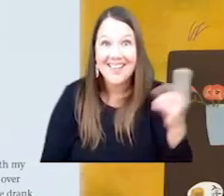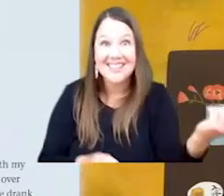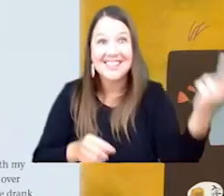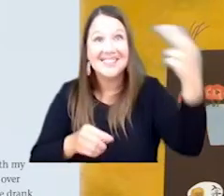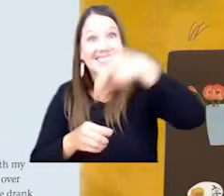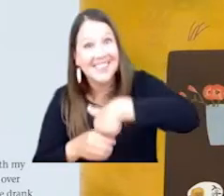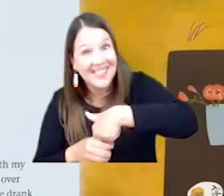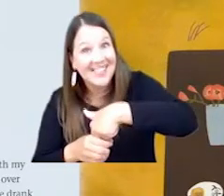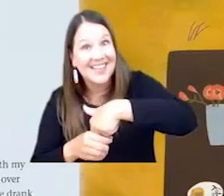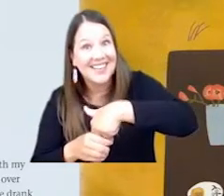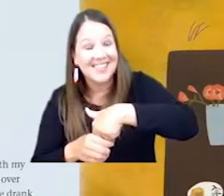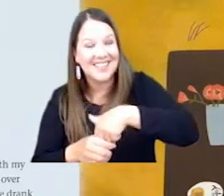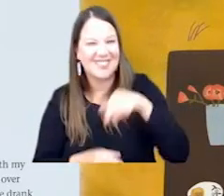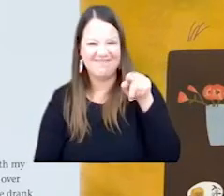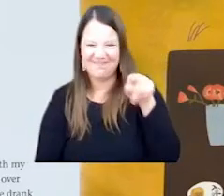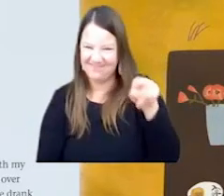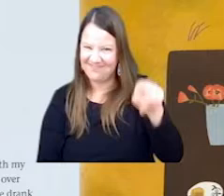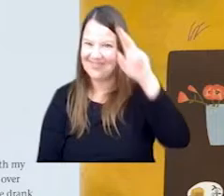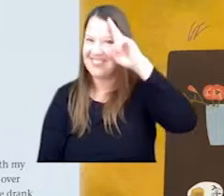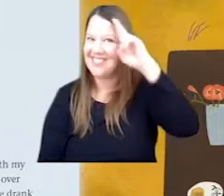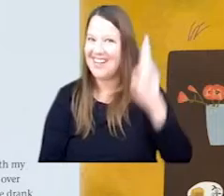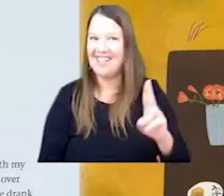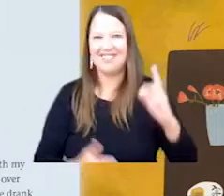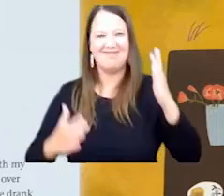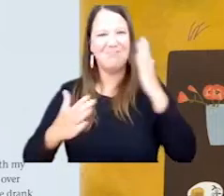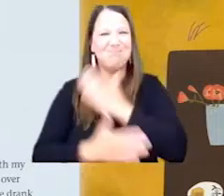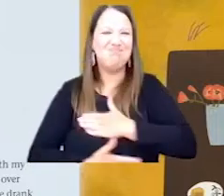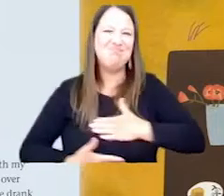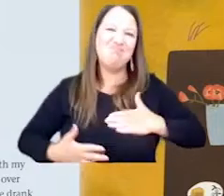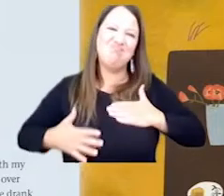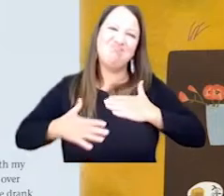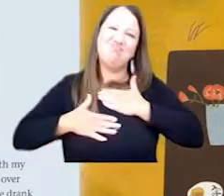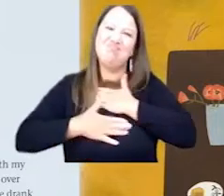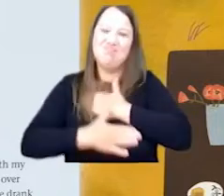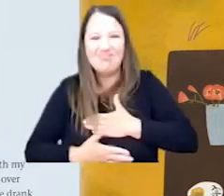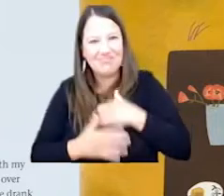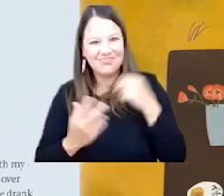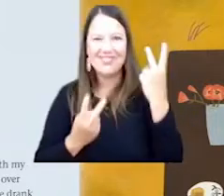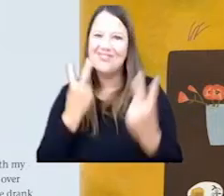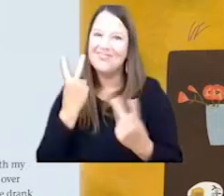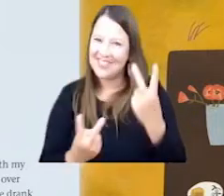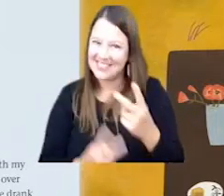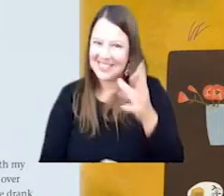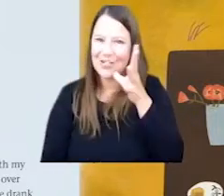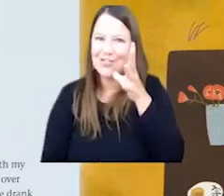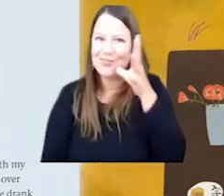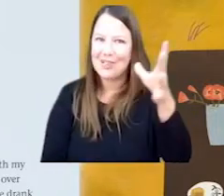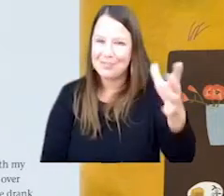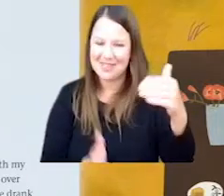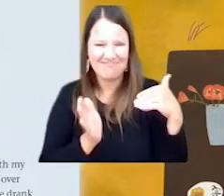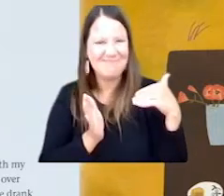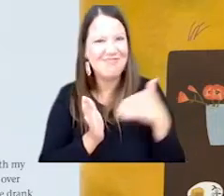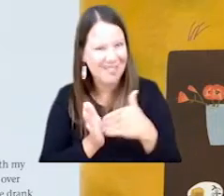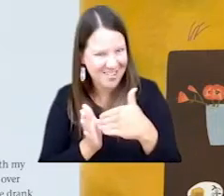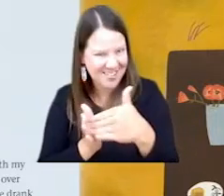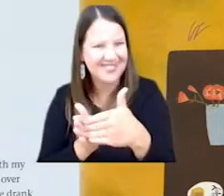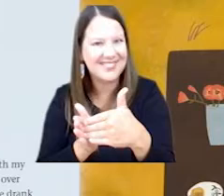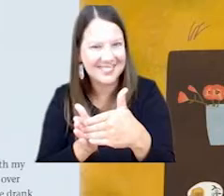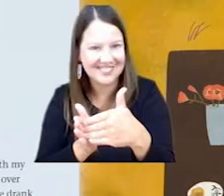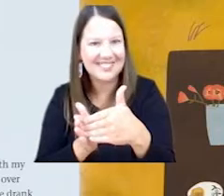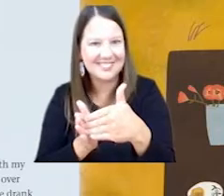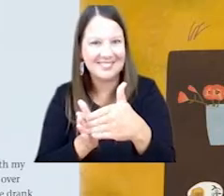Her brother came over and sat with us. He comes over all the time.